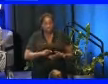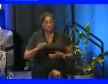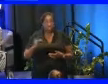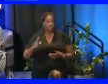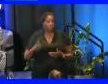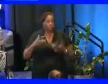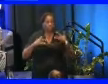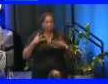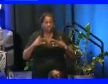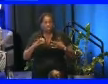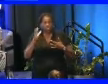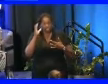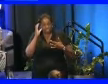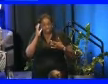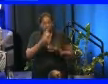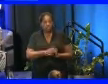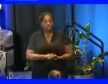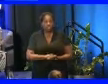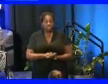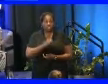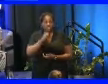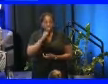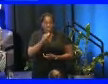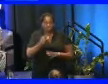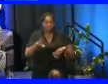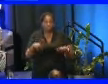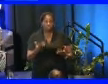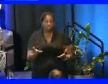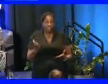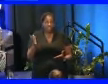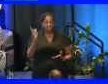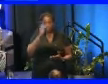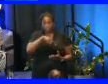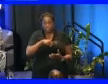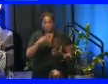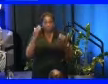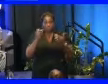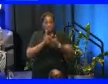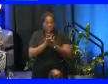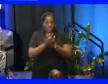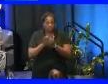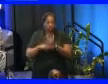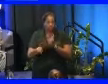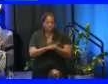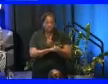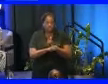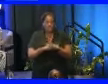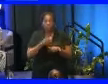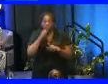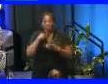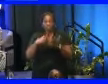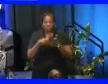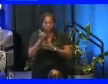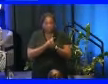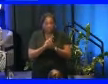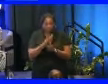they bipolar, hear them out. And don't give them false hope. Just tell them the truth. We don't have vouchers for everybody. We